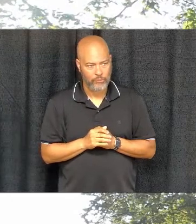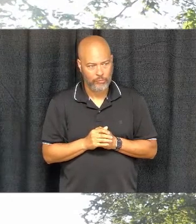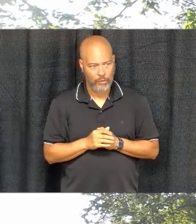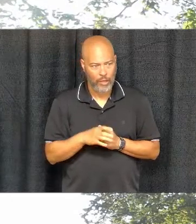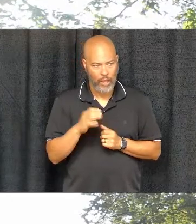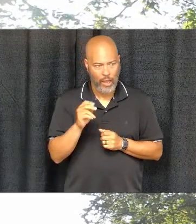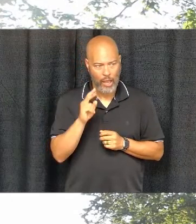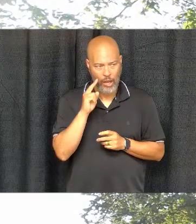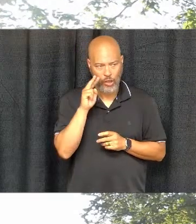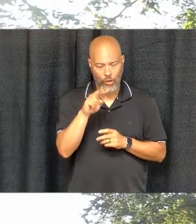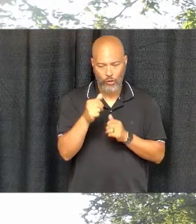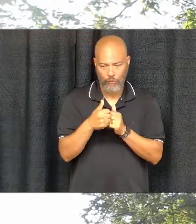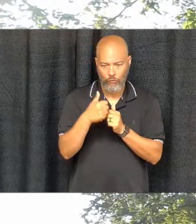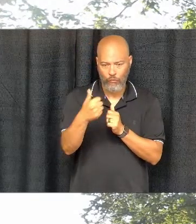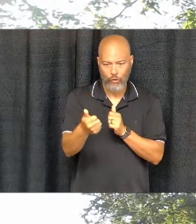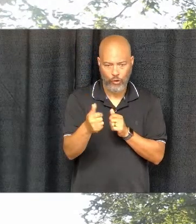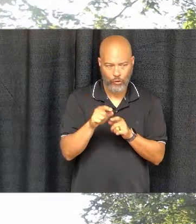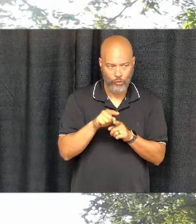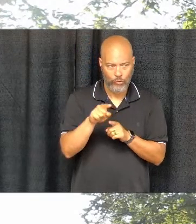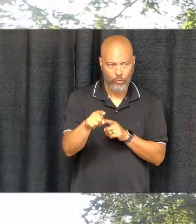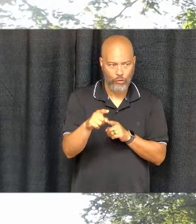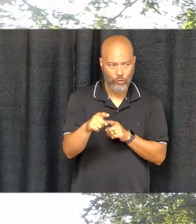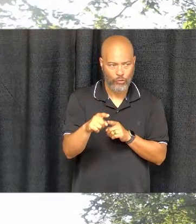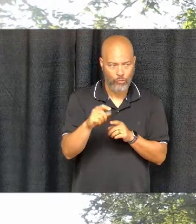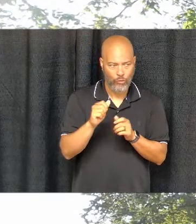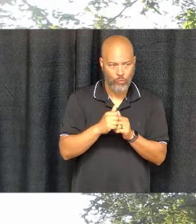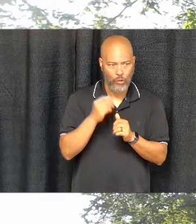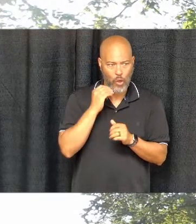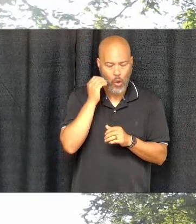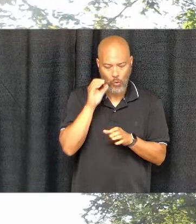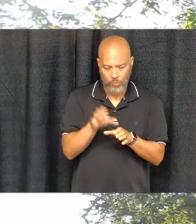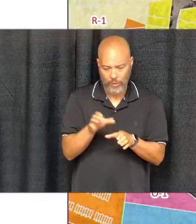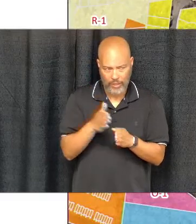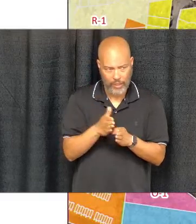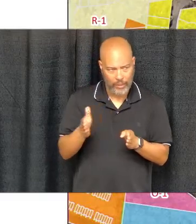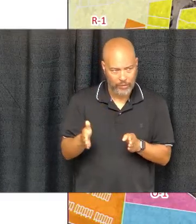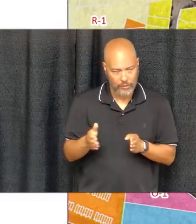And looking a little further up, the adjoining home next to that home.